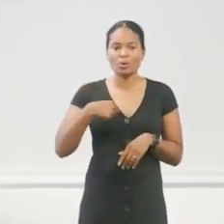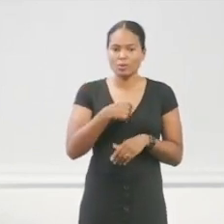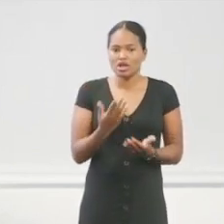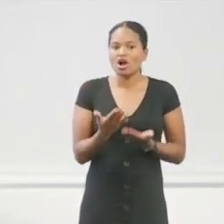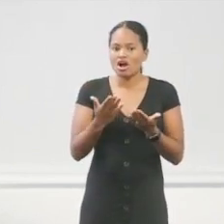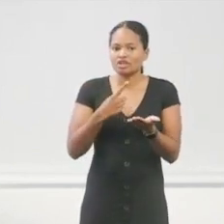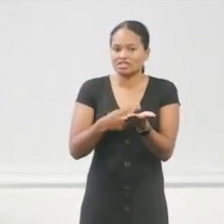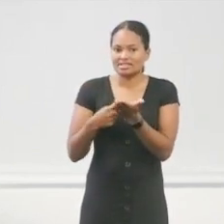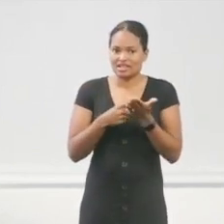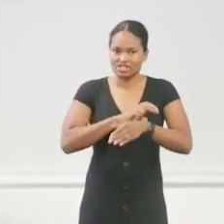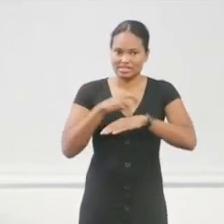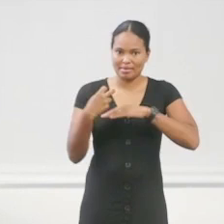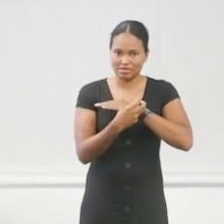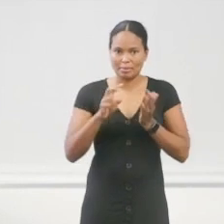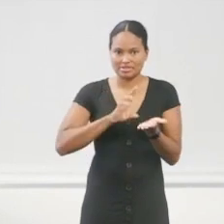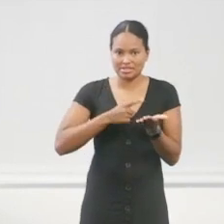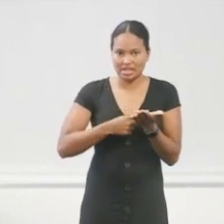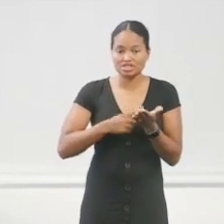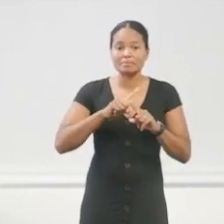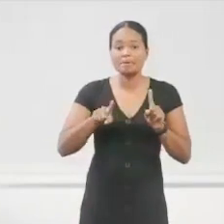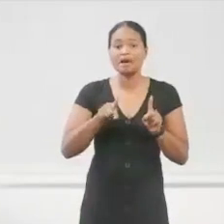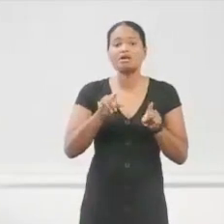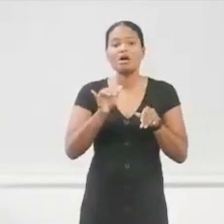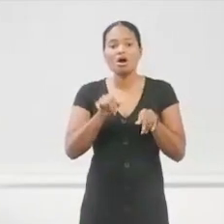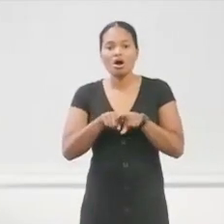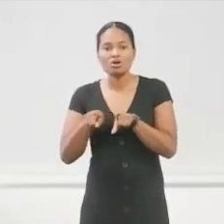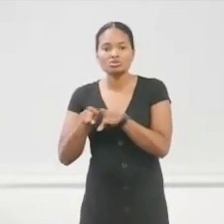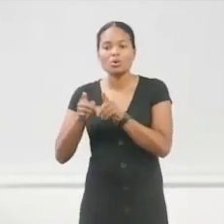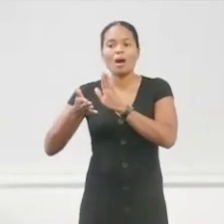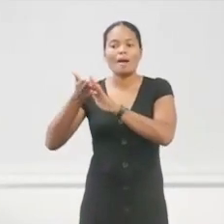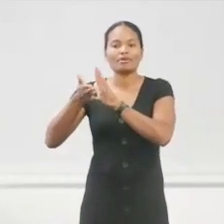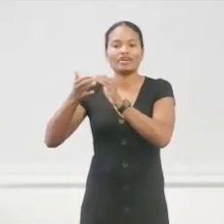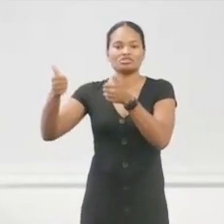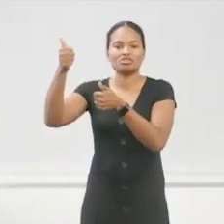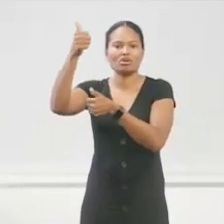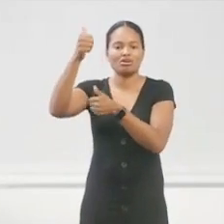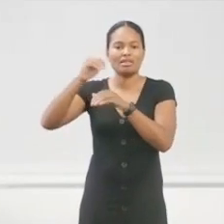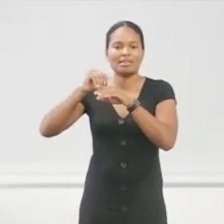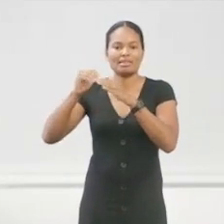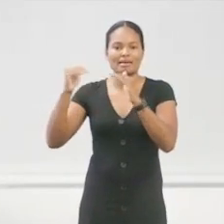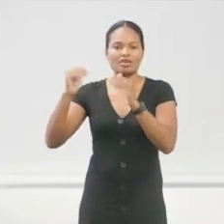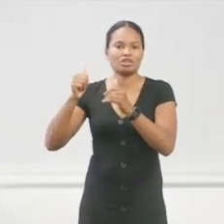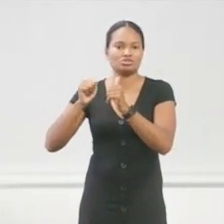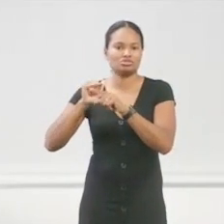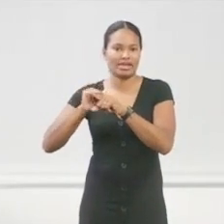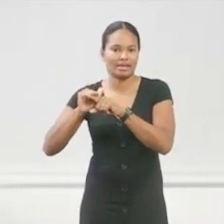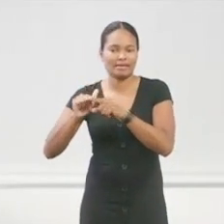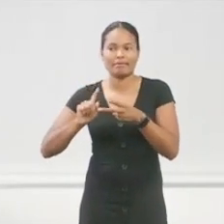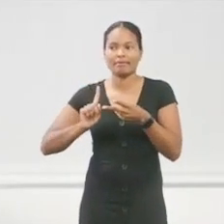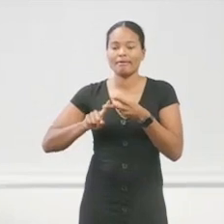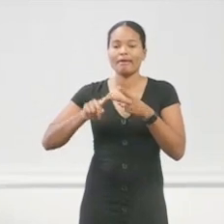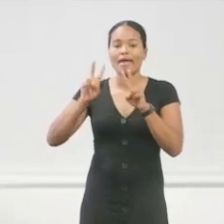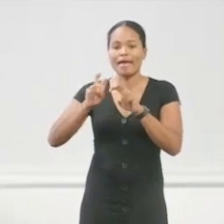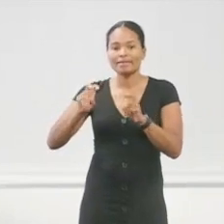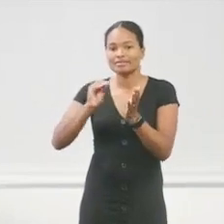a lot of operational level documentation, things like training, things like analyst notes,